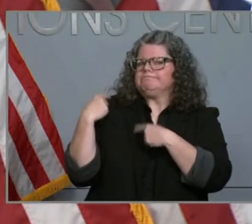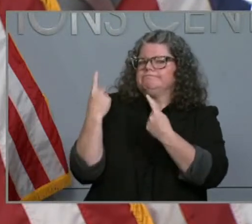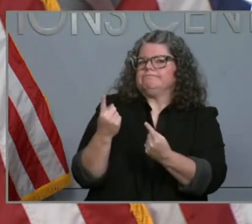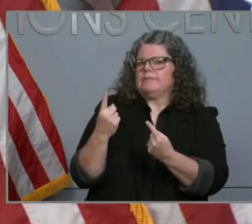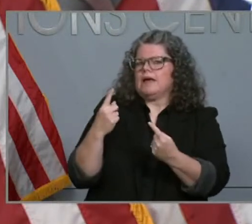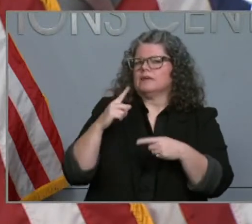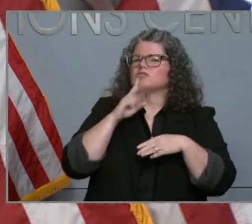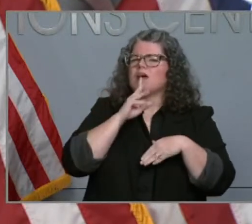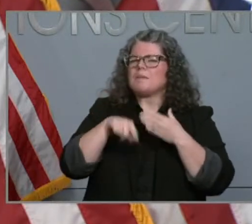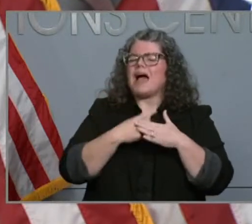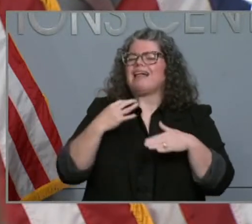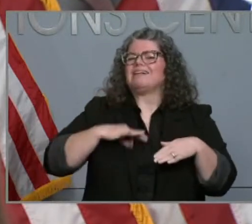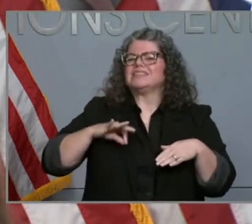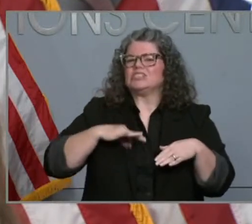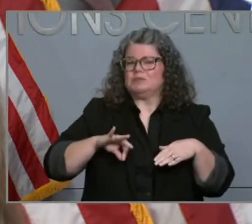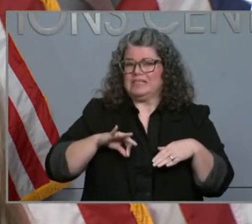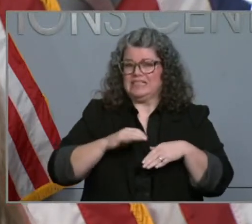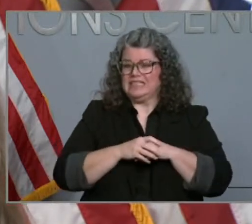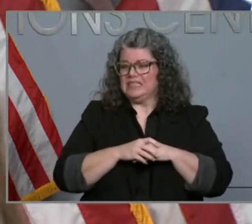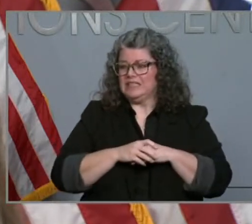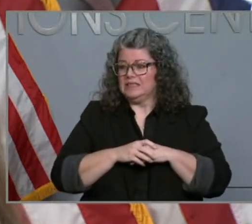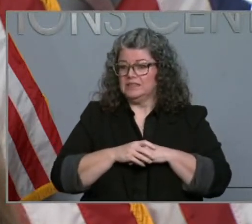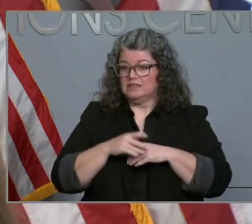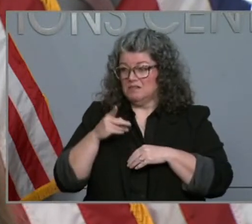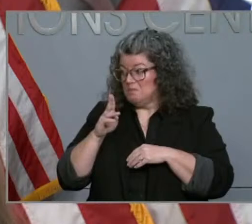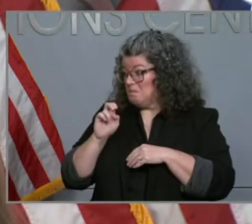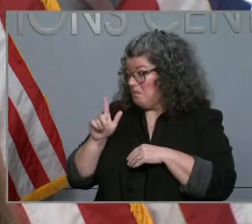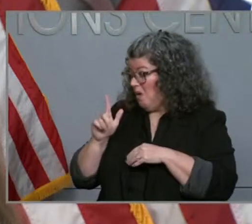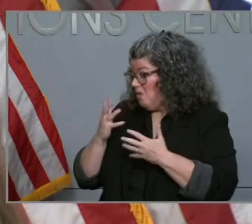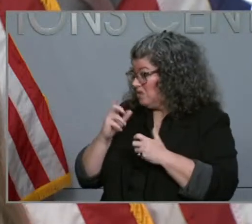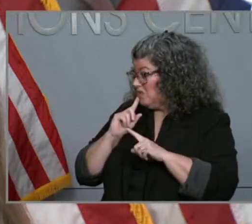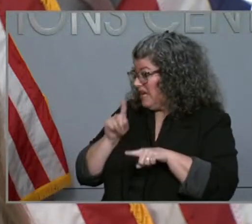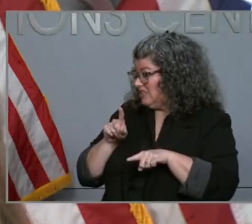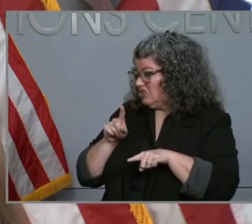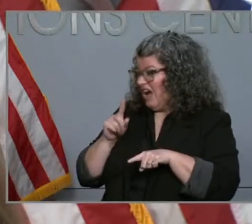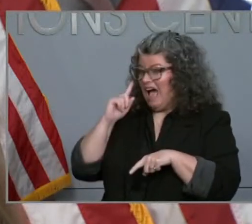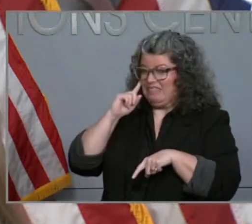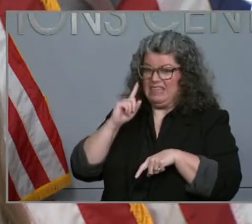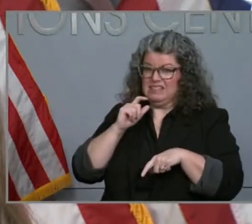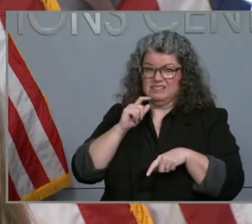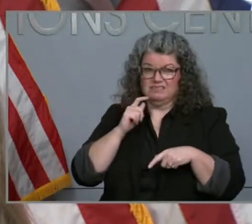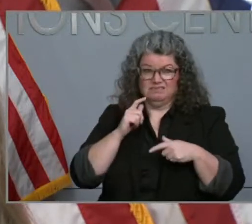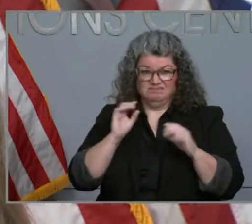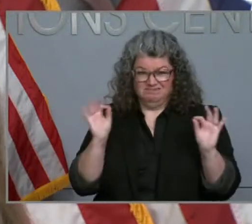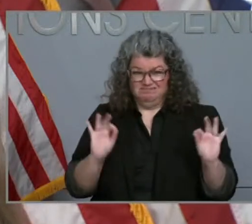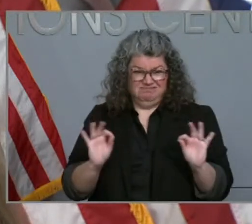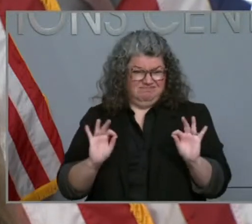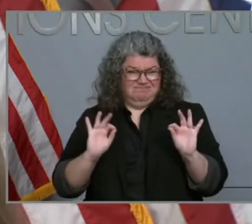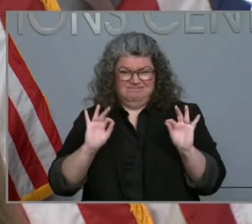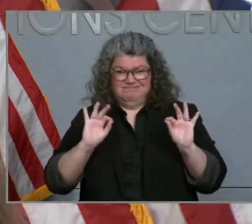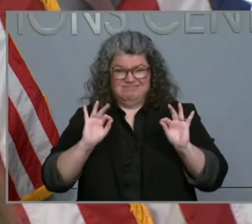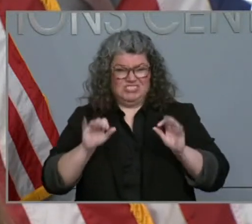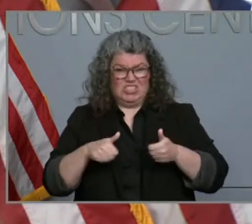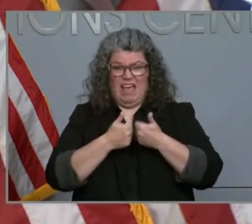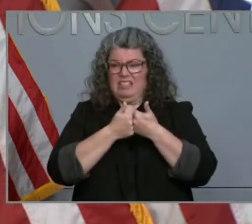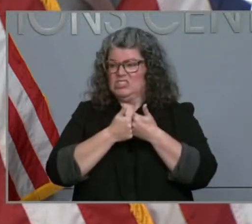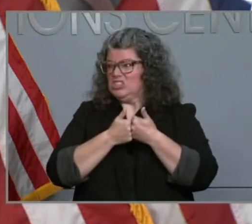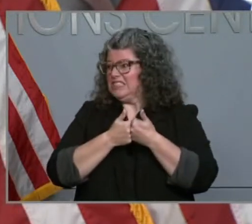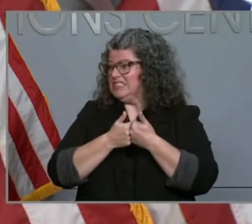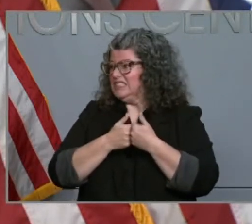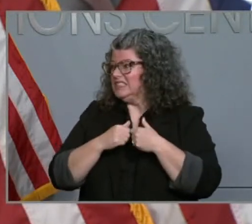eligibility challenges? Paul, do you want? I don't even think we've had enough challenges to enumerate them,